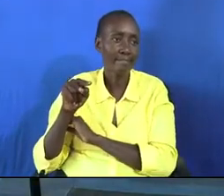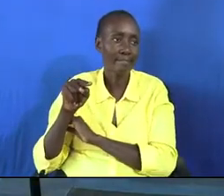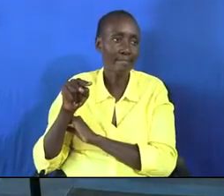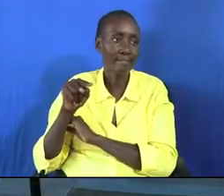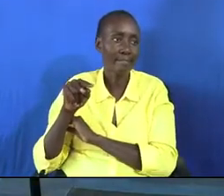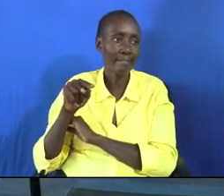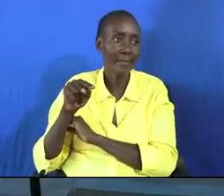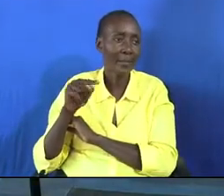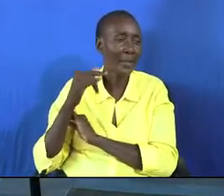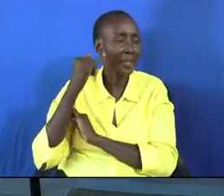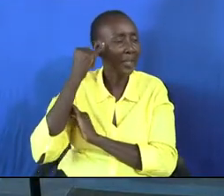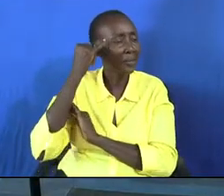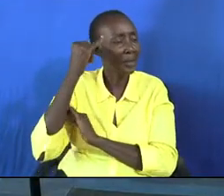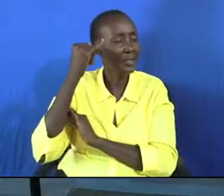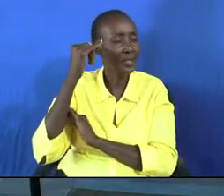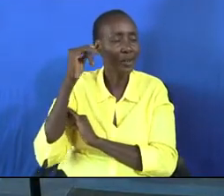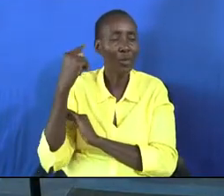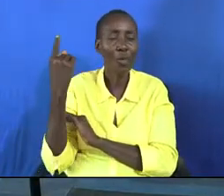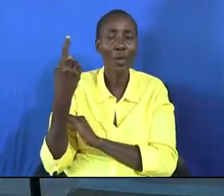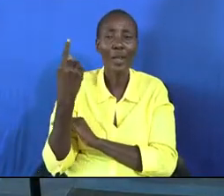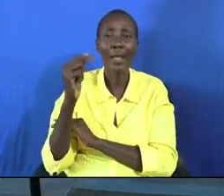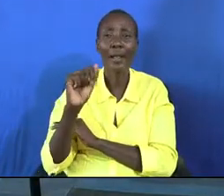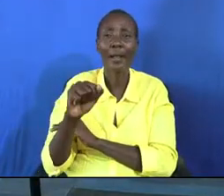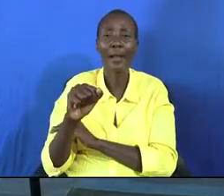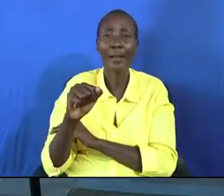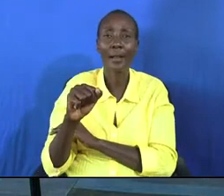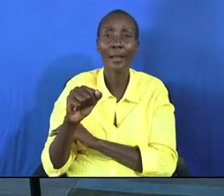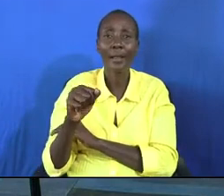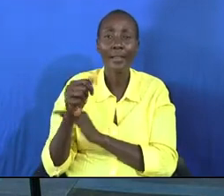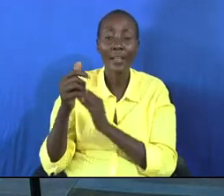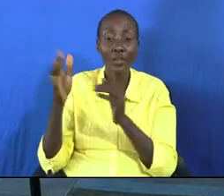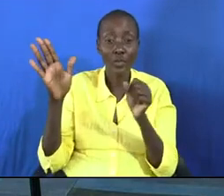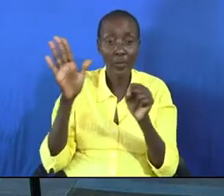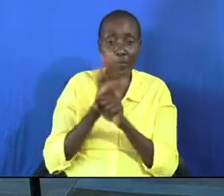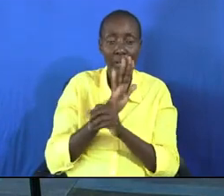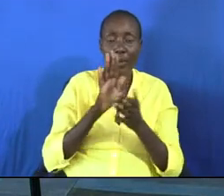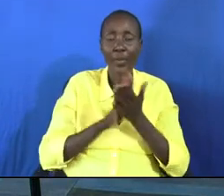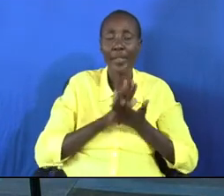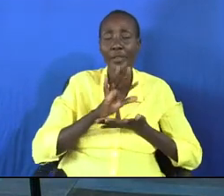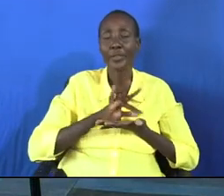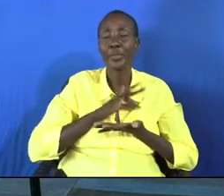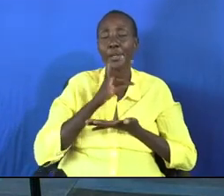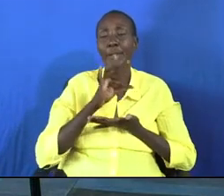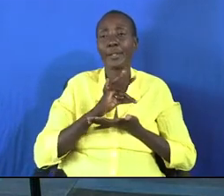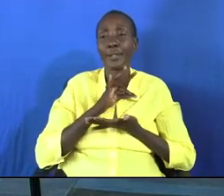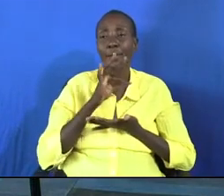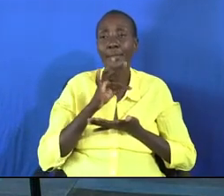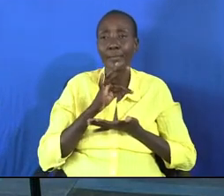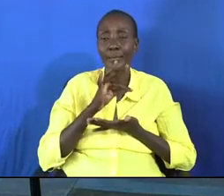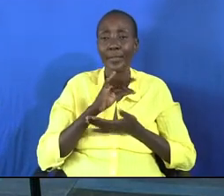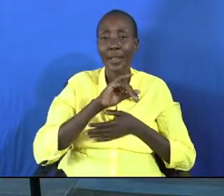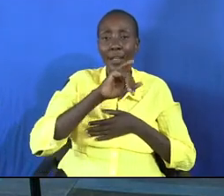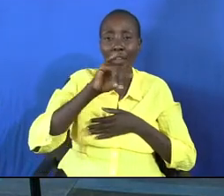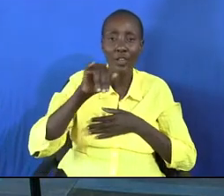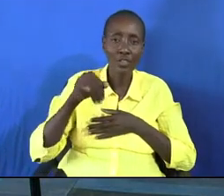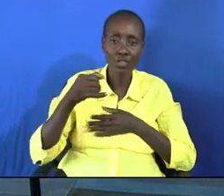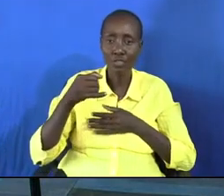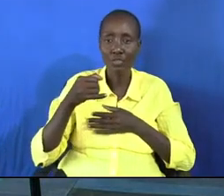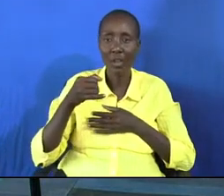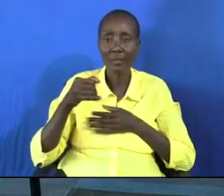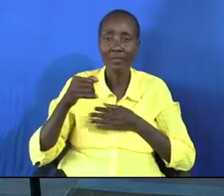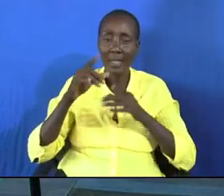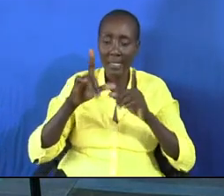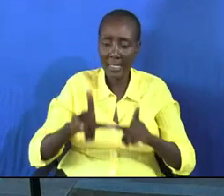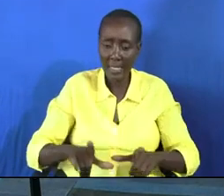And I can only imagine that Joshua was filled with the Spirit. Joshua walked by